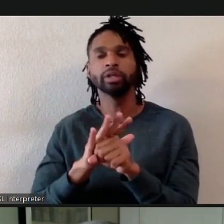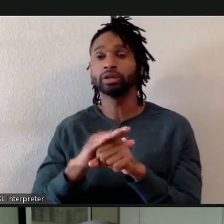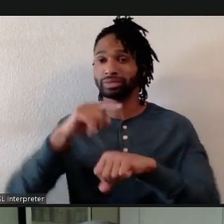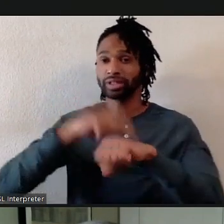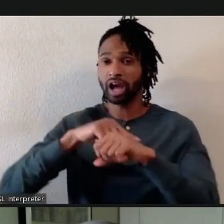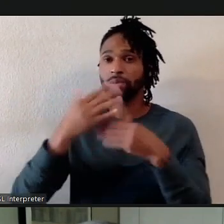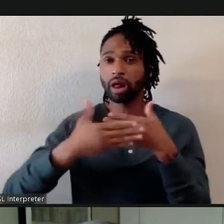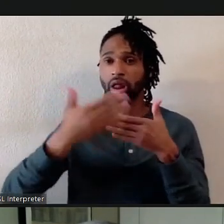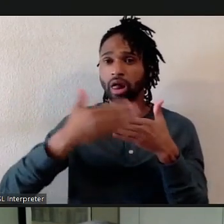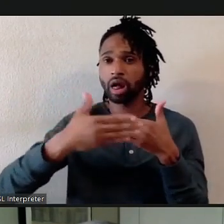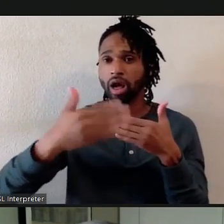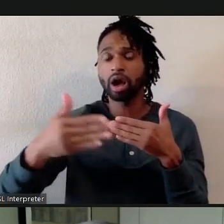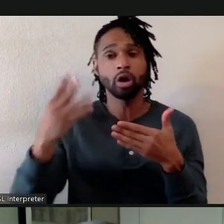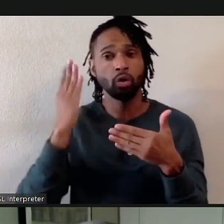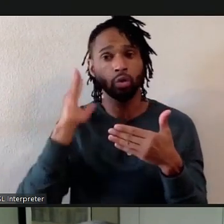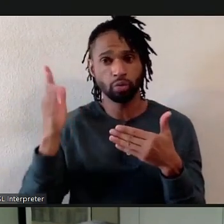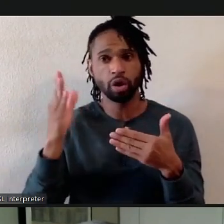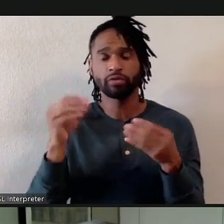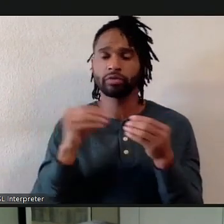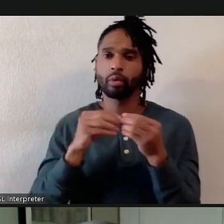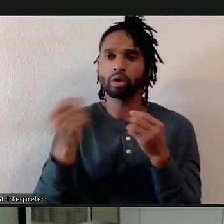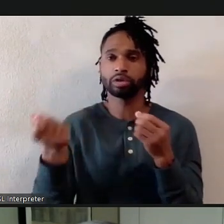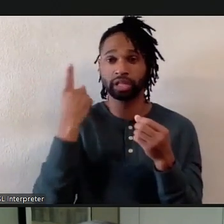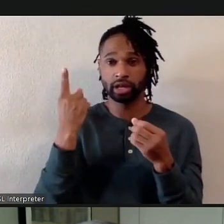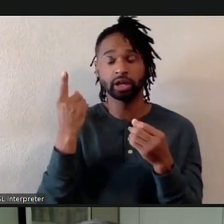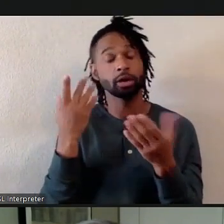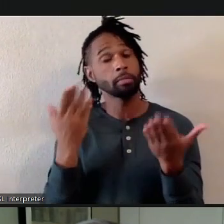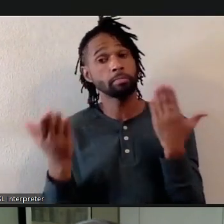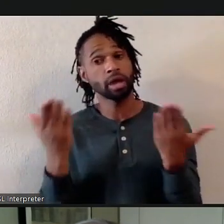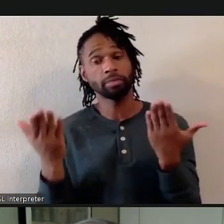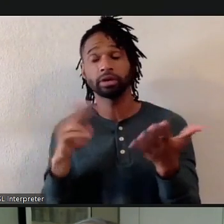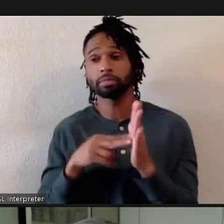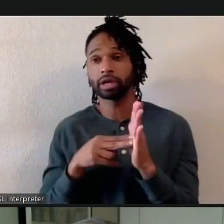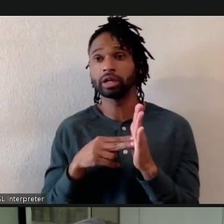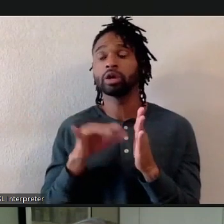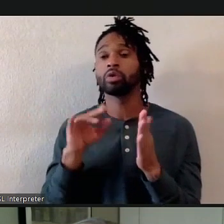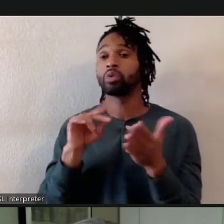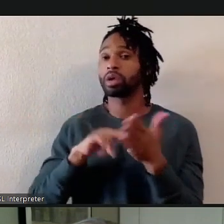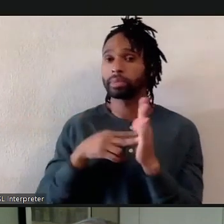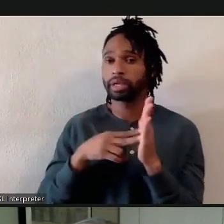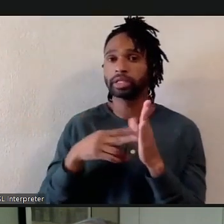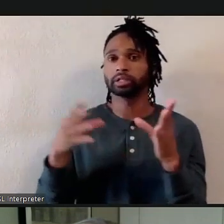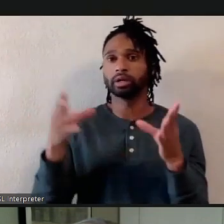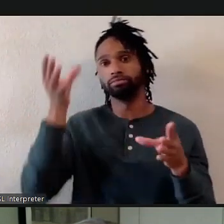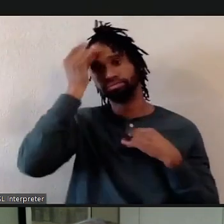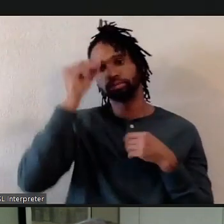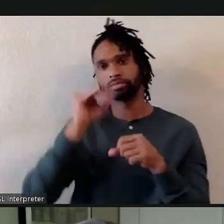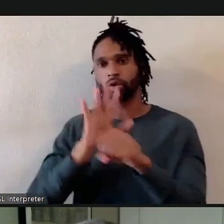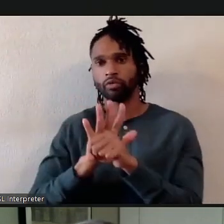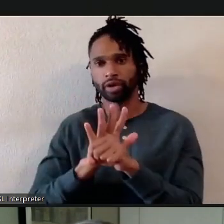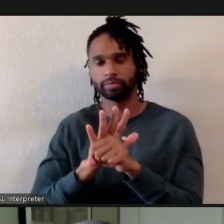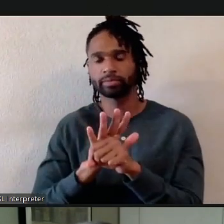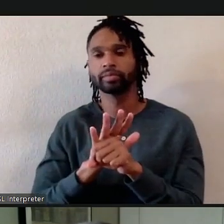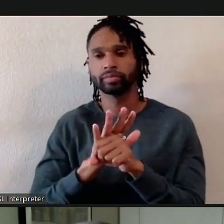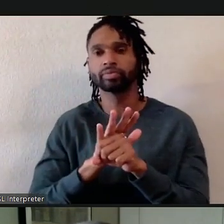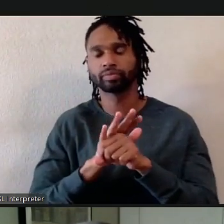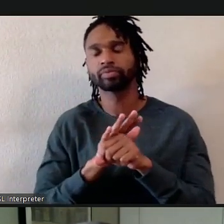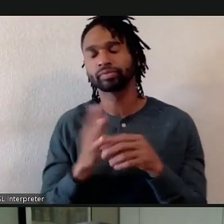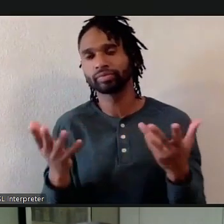a broader appreciation, in fact, what it may mean to have had COVID-19 for longer